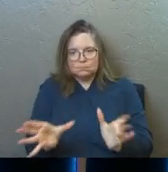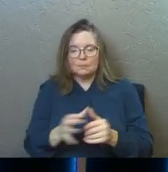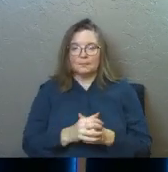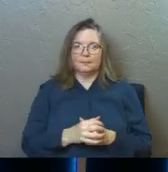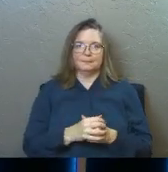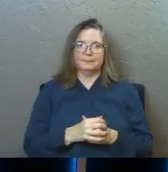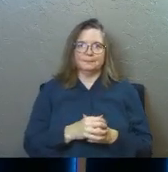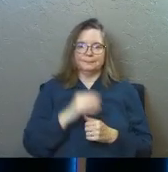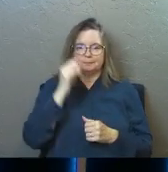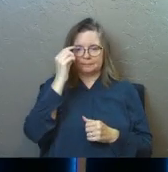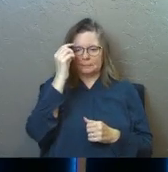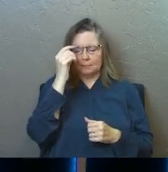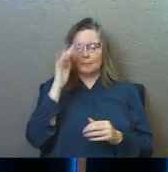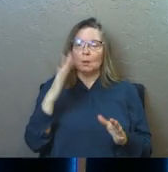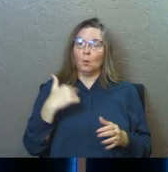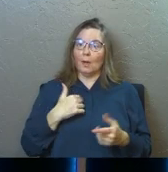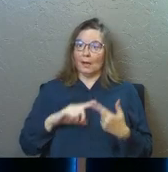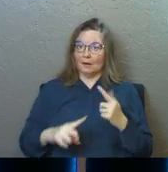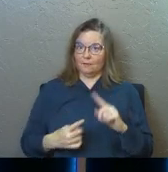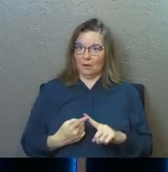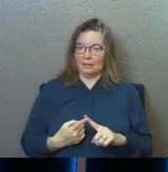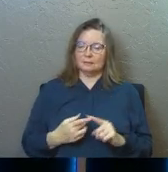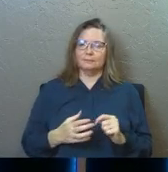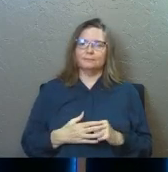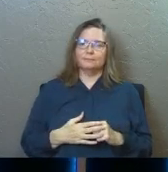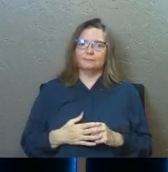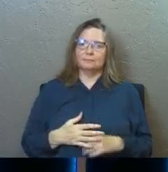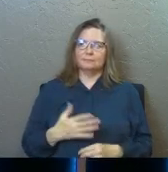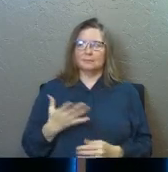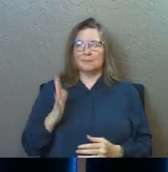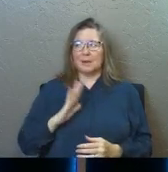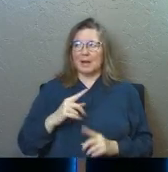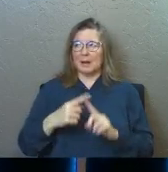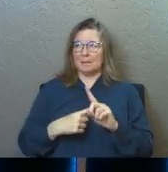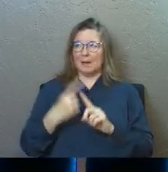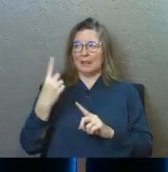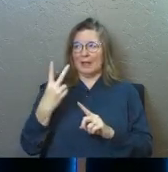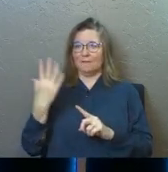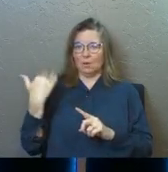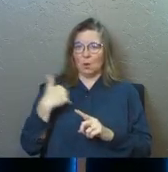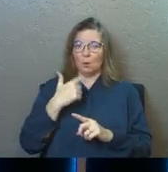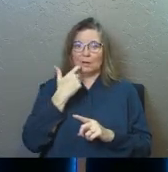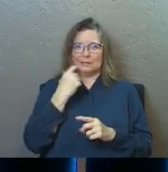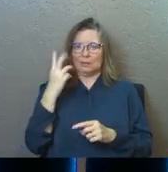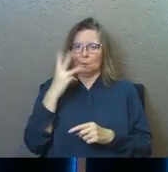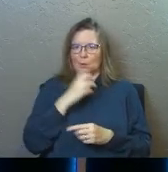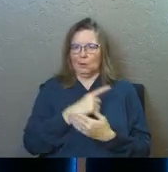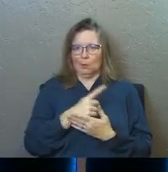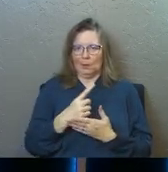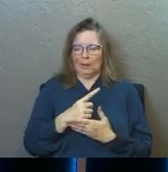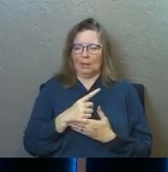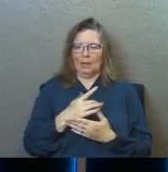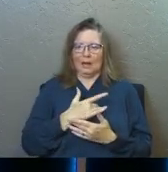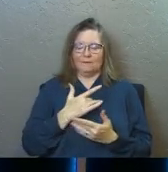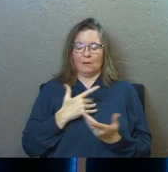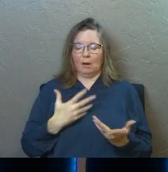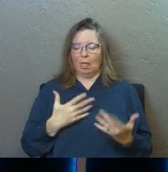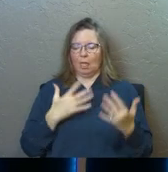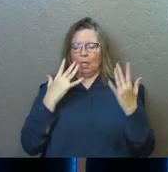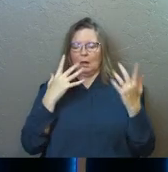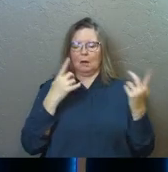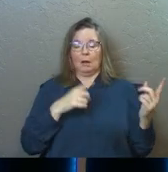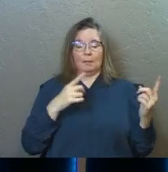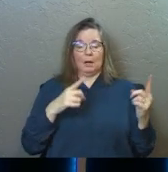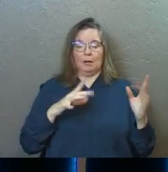I had a friend probably about a month and a half ago. I was just in a weird week and felt pretty overwhelmed with all